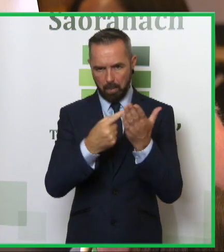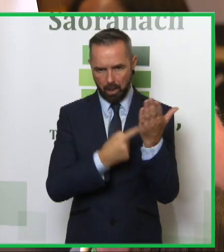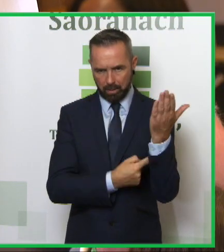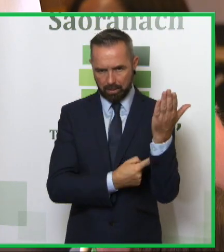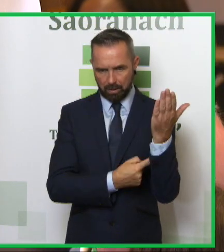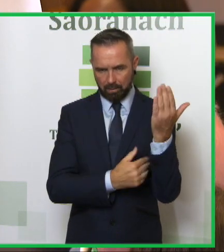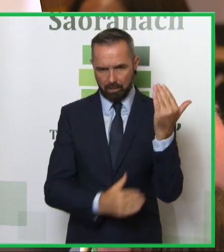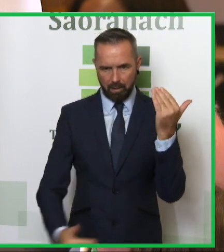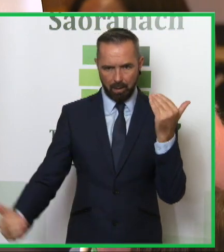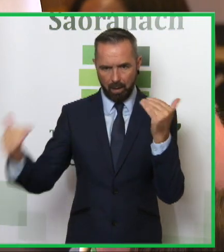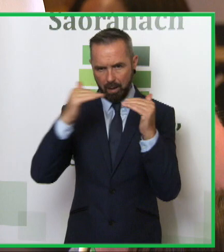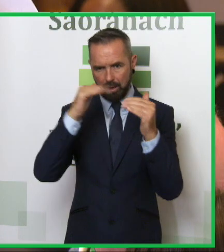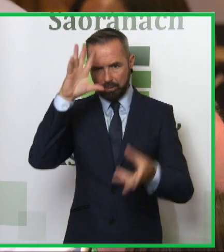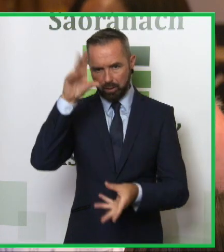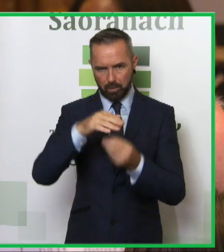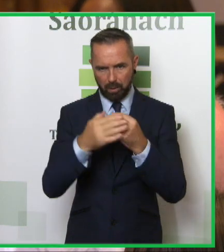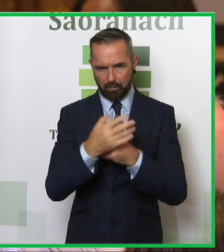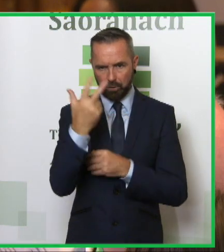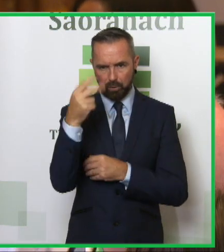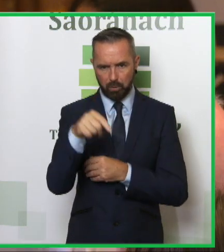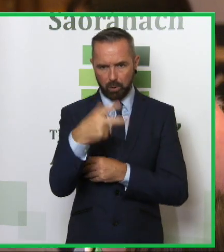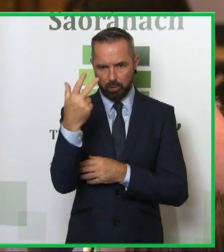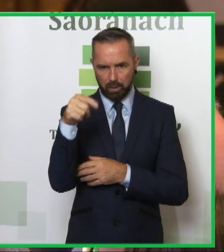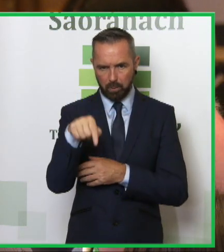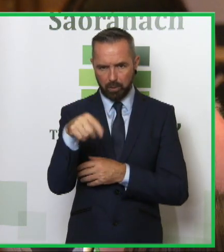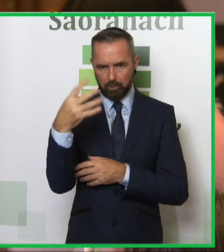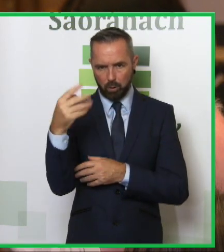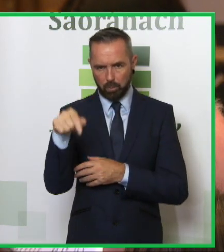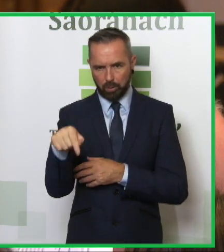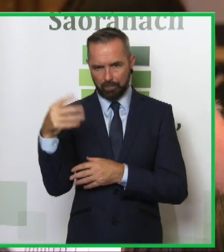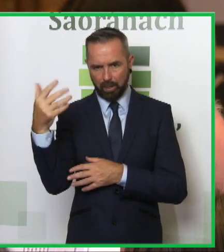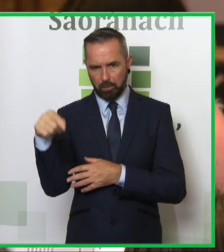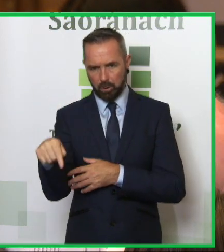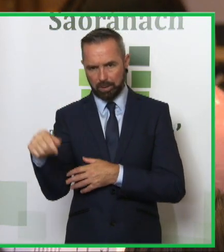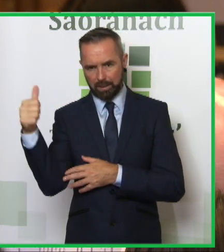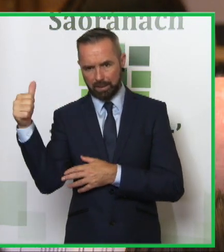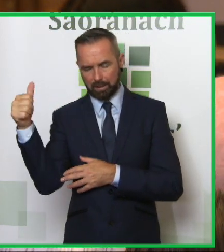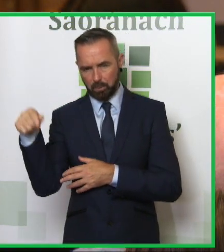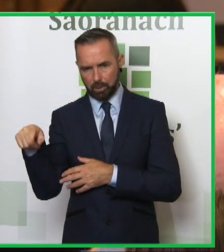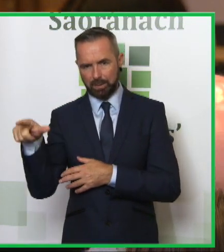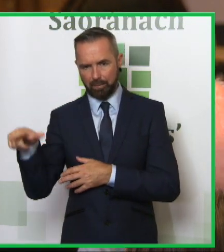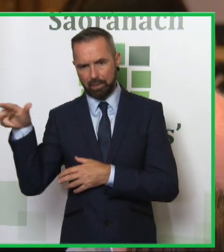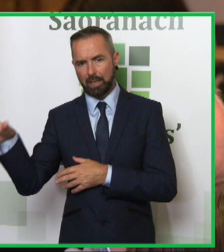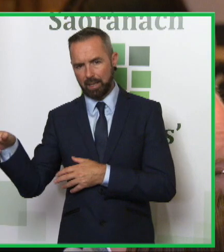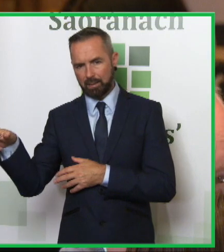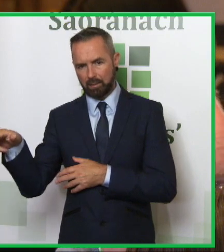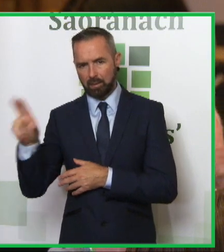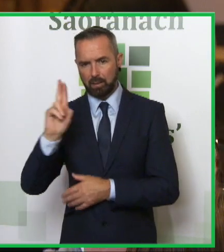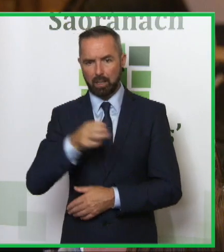high-level summarization of 3.3, 3.4, 3.5, 3.6, and 7 and 8. So could you